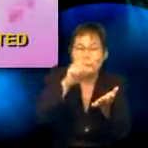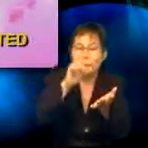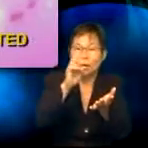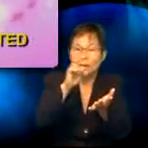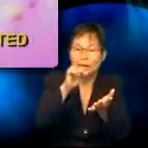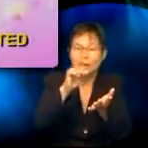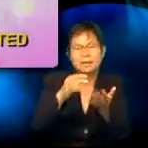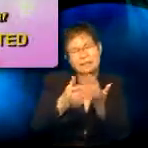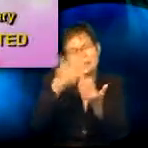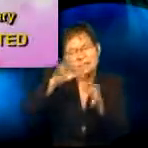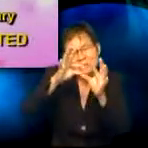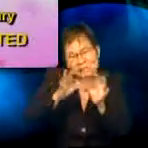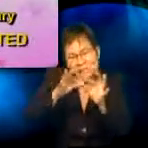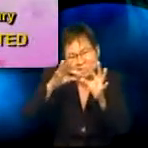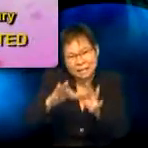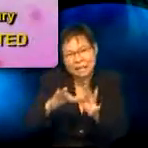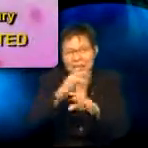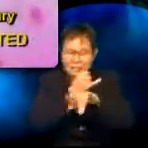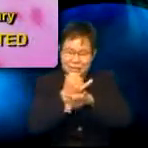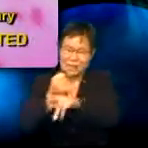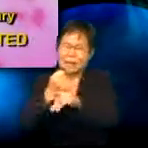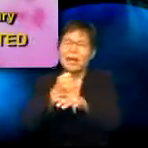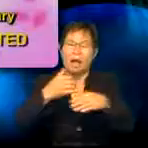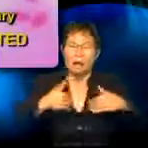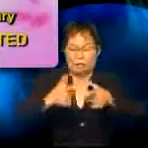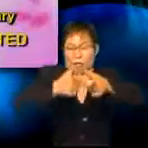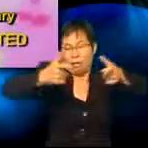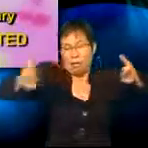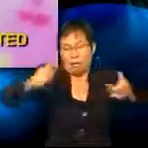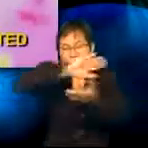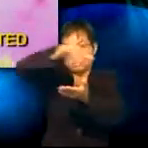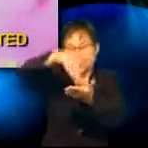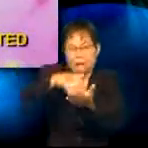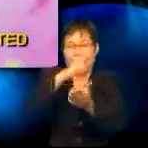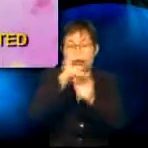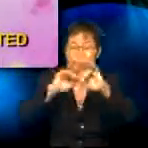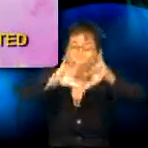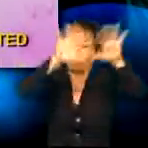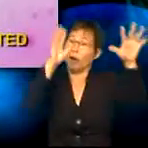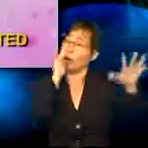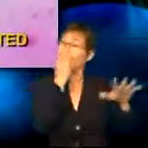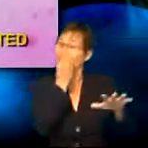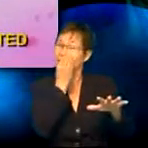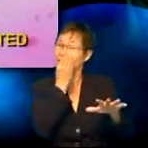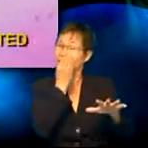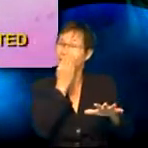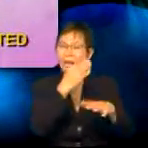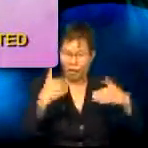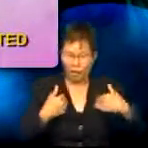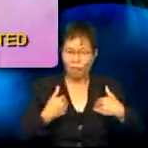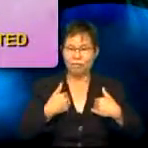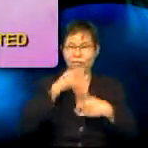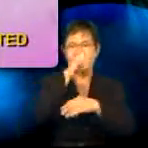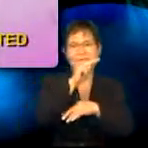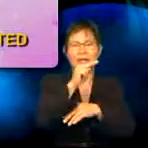them. Insect-pollinated flowers have large, scented, and brightly colored flowers that have nectar